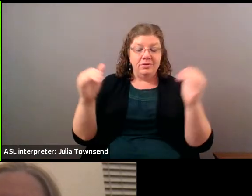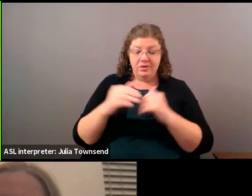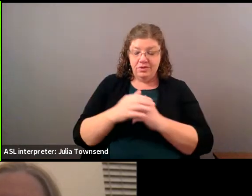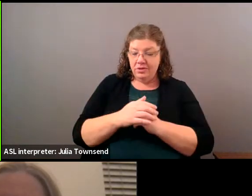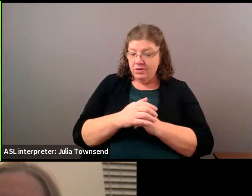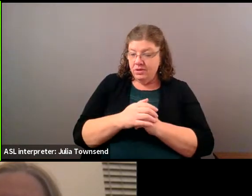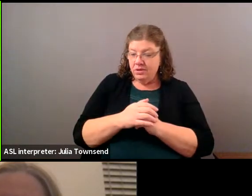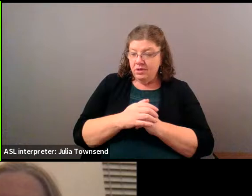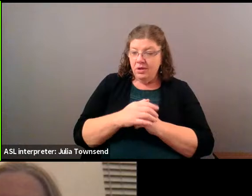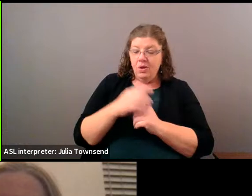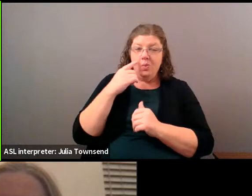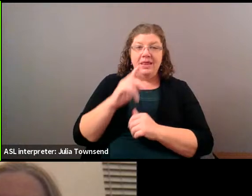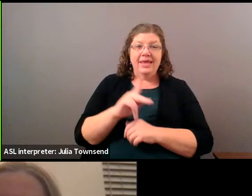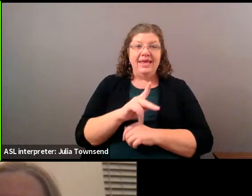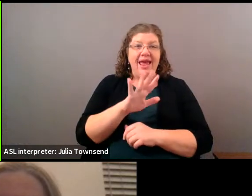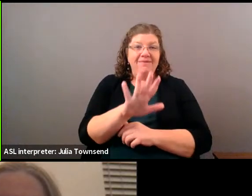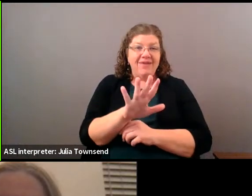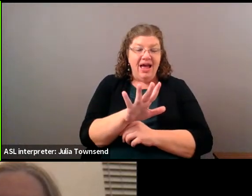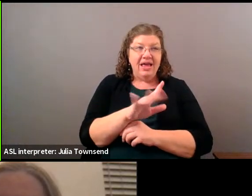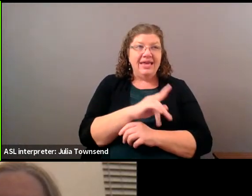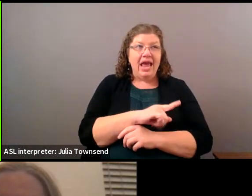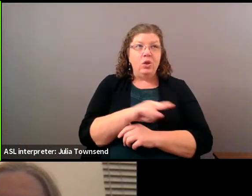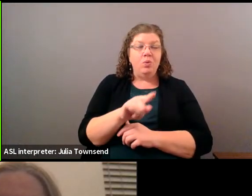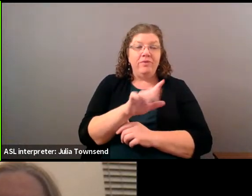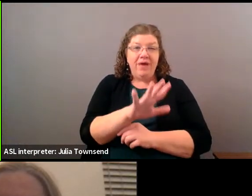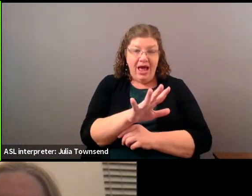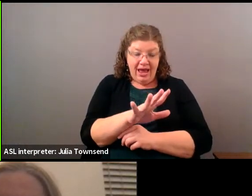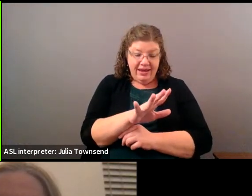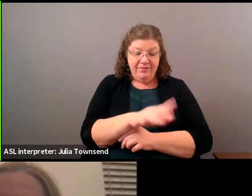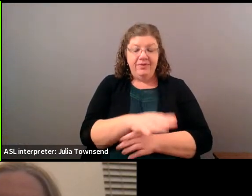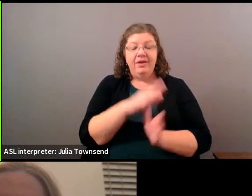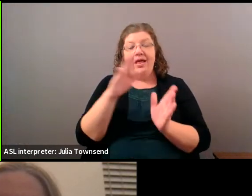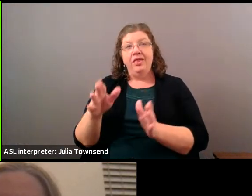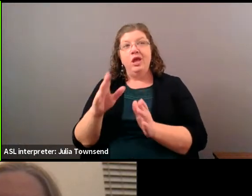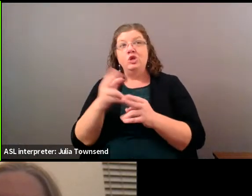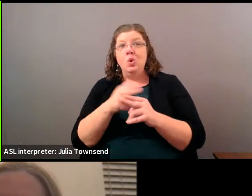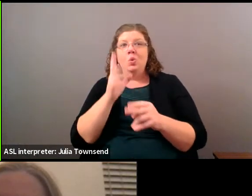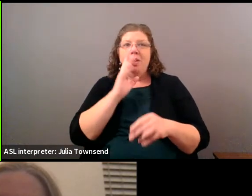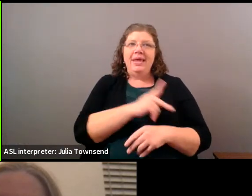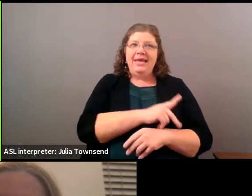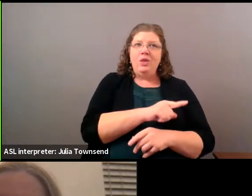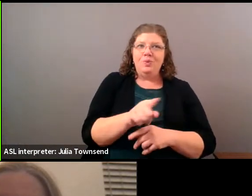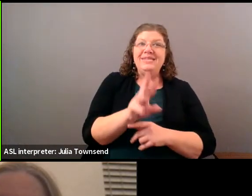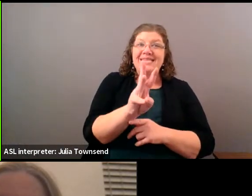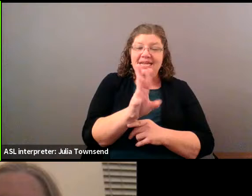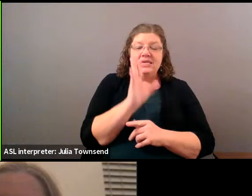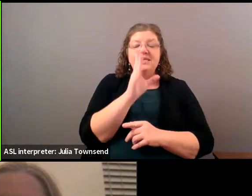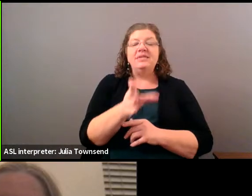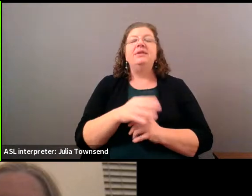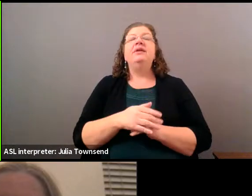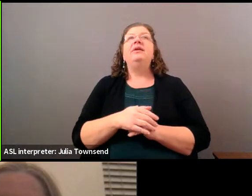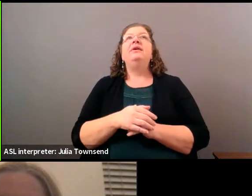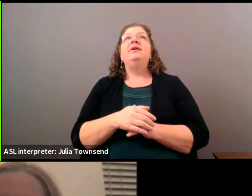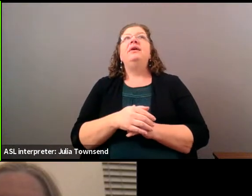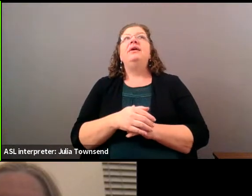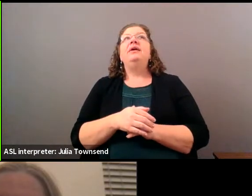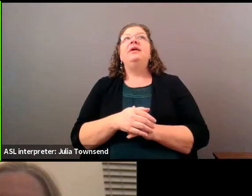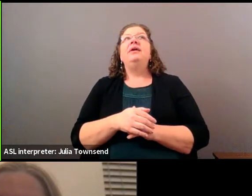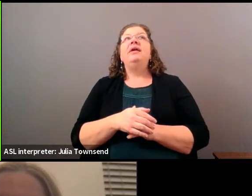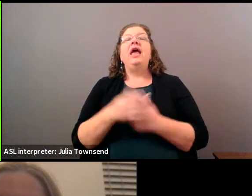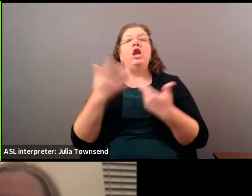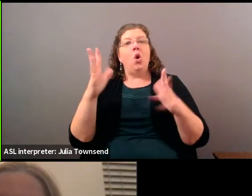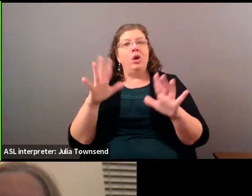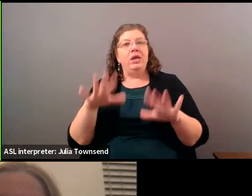in K-5 and what will hopefully soon be K-6, and the already adopted